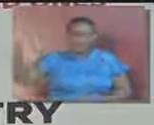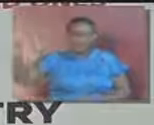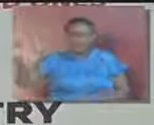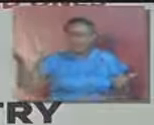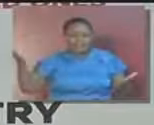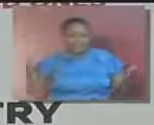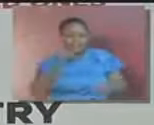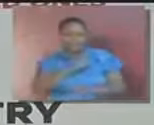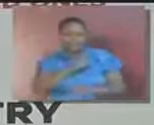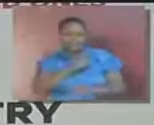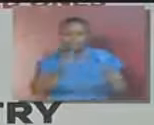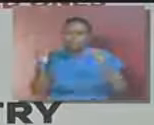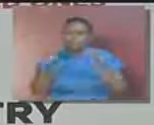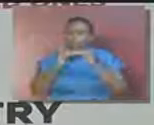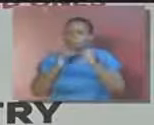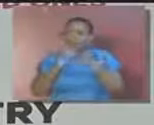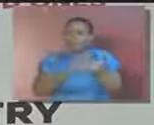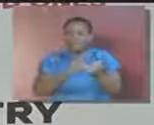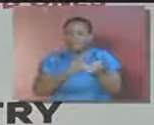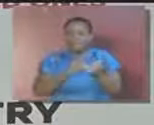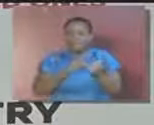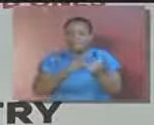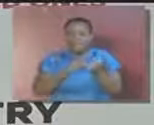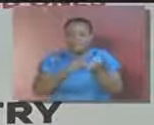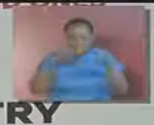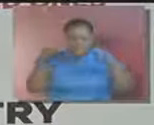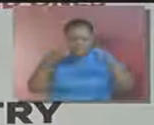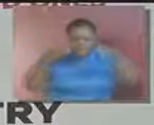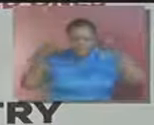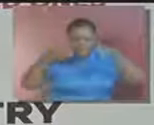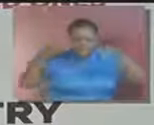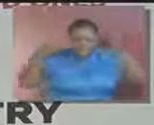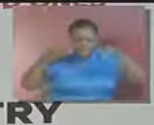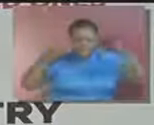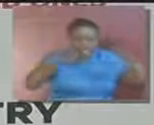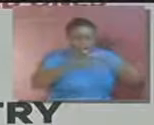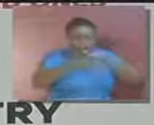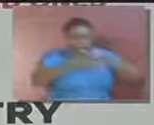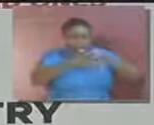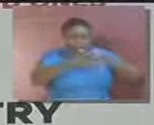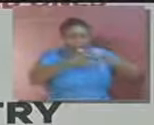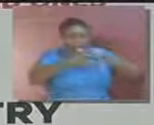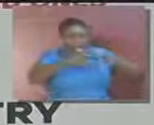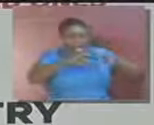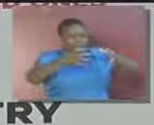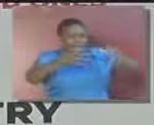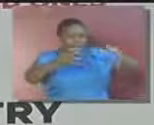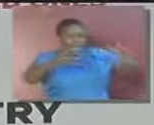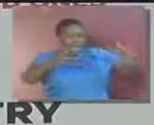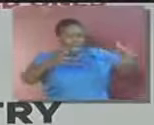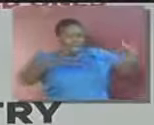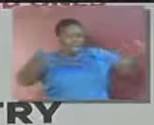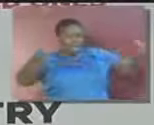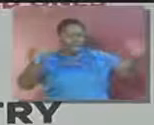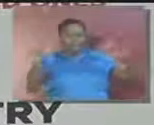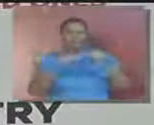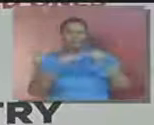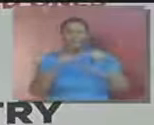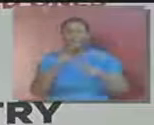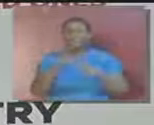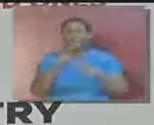socio-economic group that has brought us to this position, when you want a hospital bed 2 weeks from now